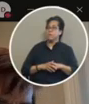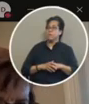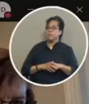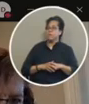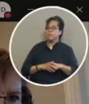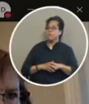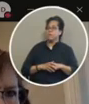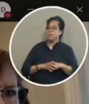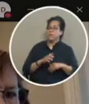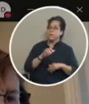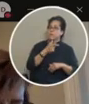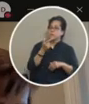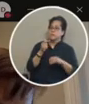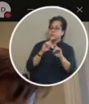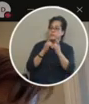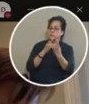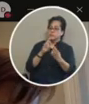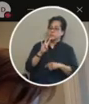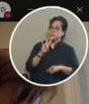Okay, Representative Rivera.